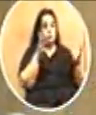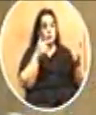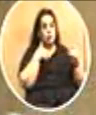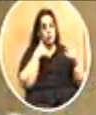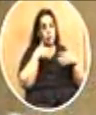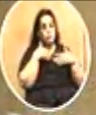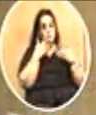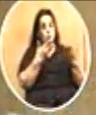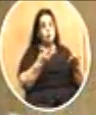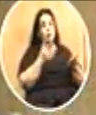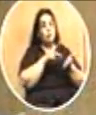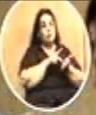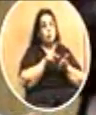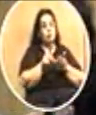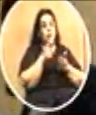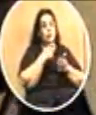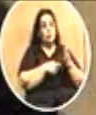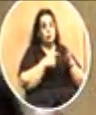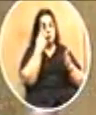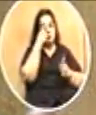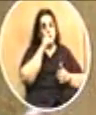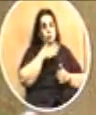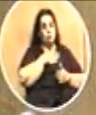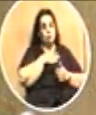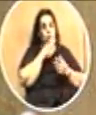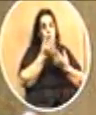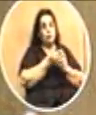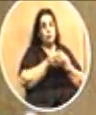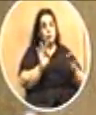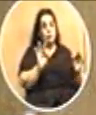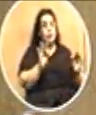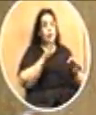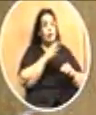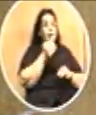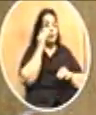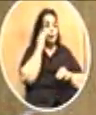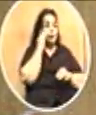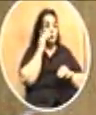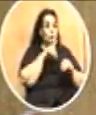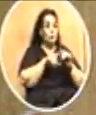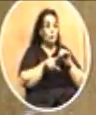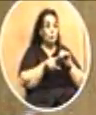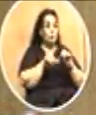to pay the cost for my freedom. And I know that the Paso citizens are as well.